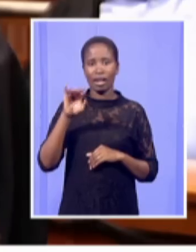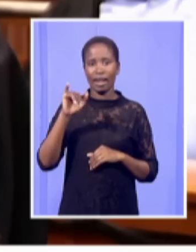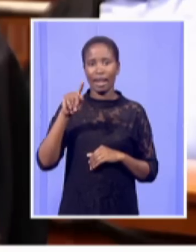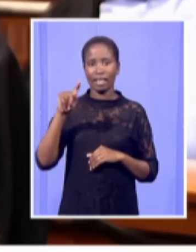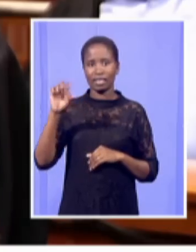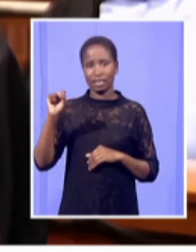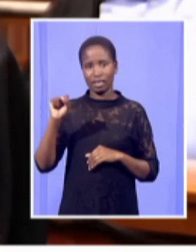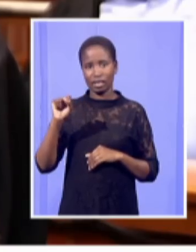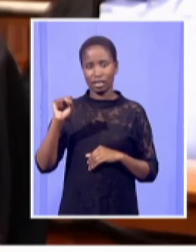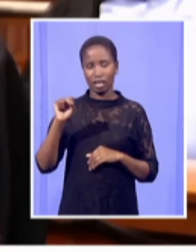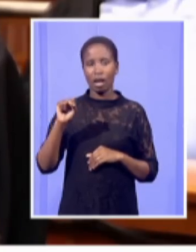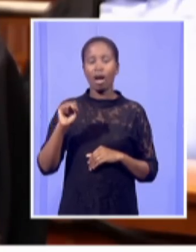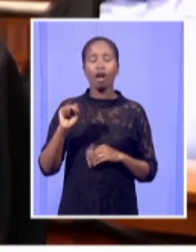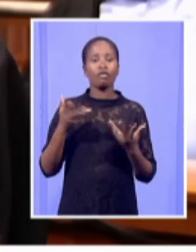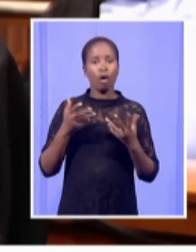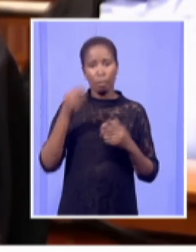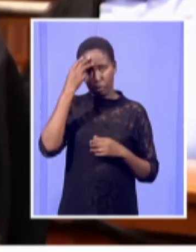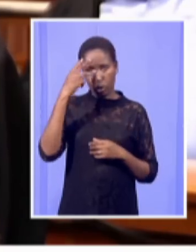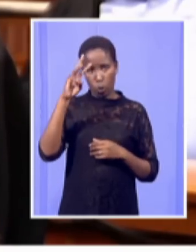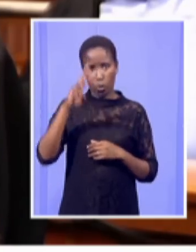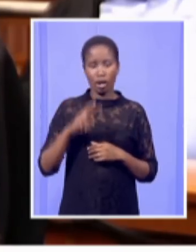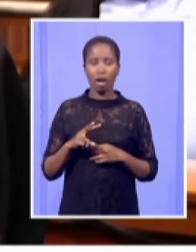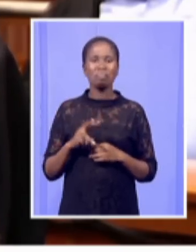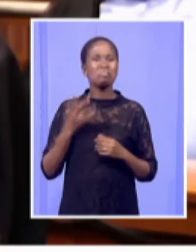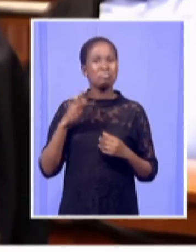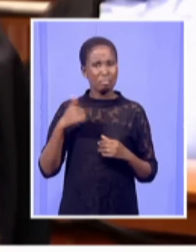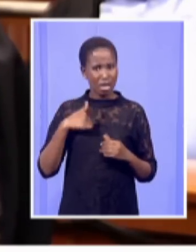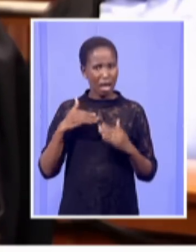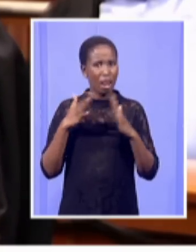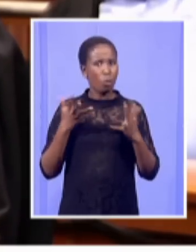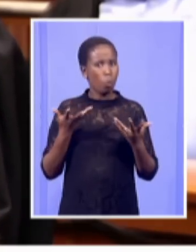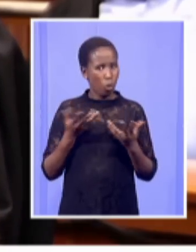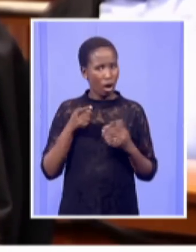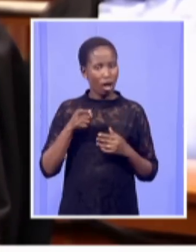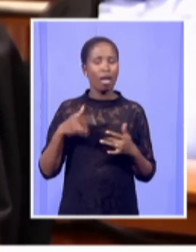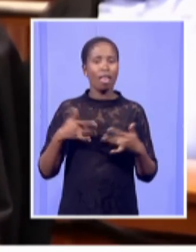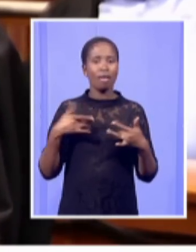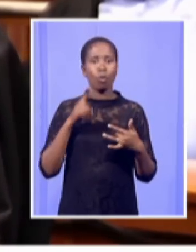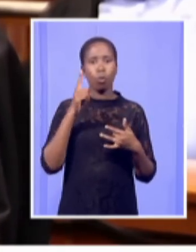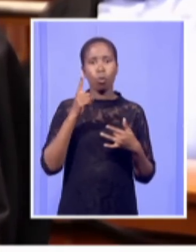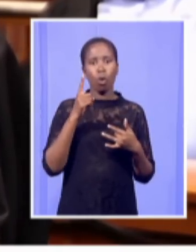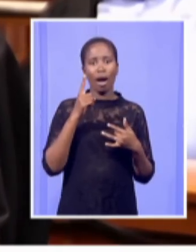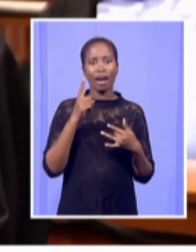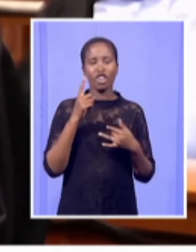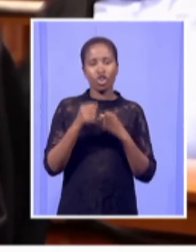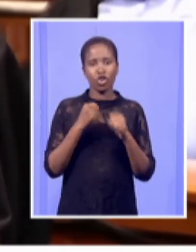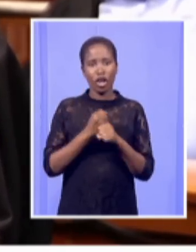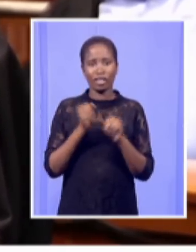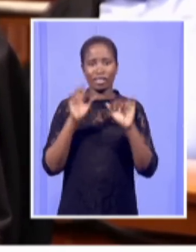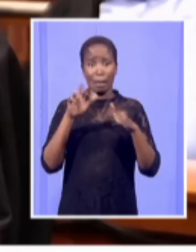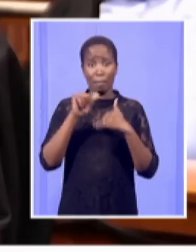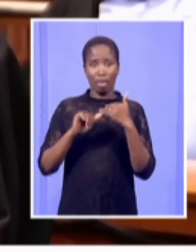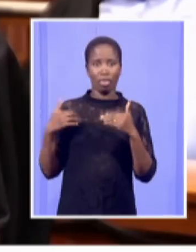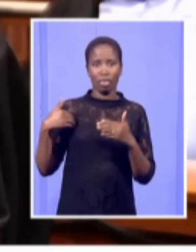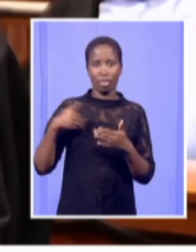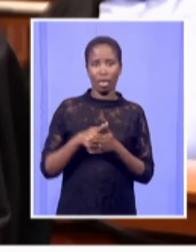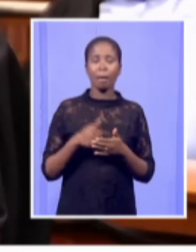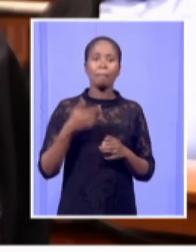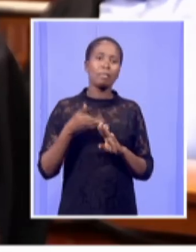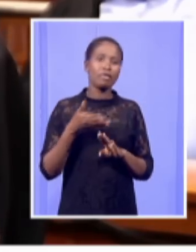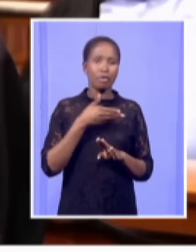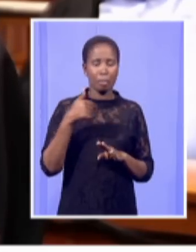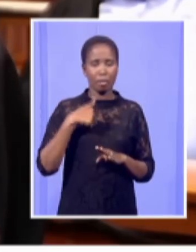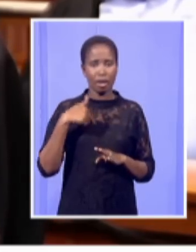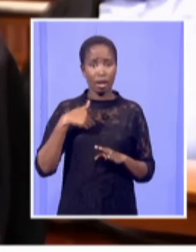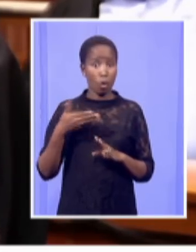Swavelport, Pretoria, for a period of a year and 10 months. I was previously resident at number